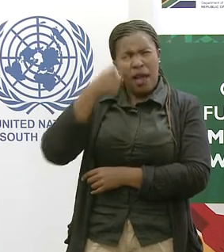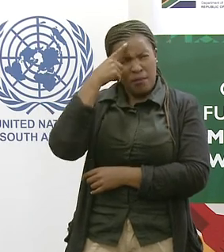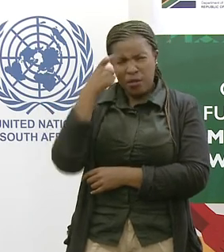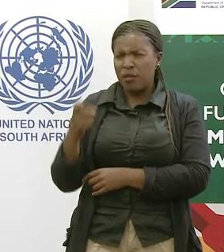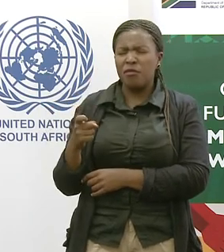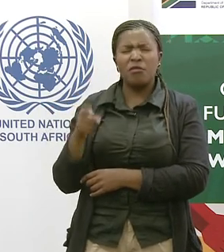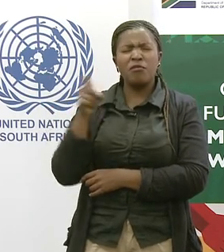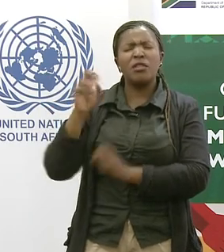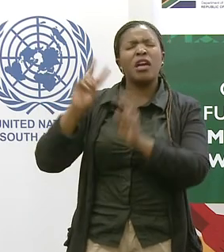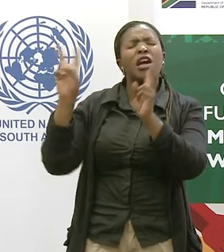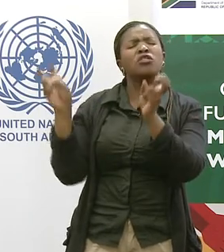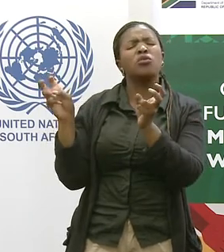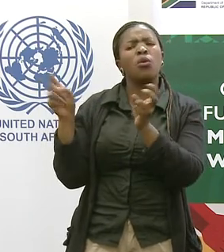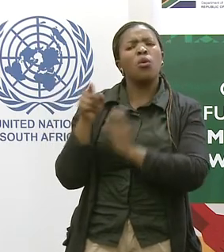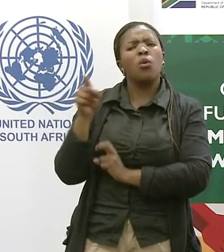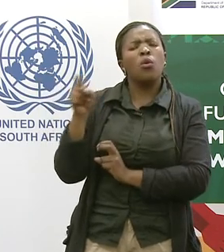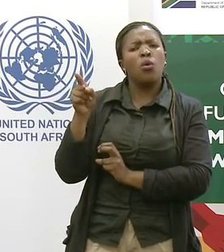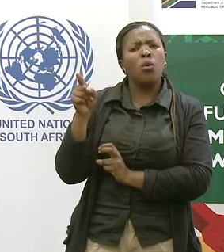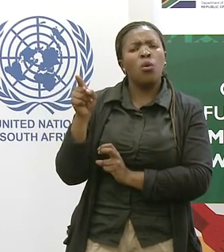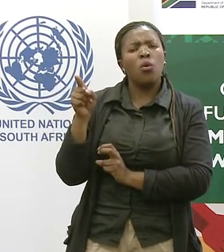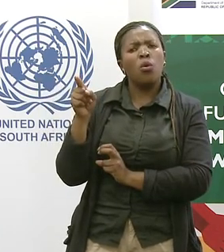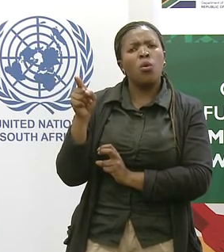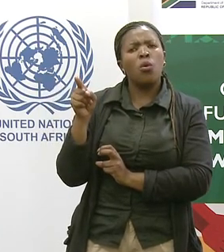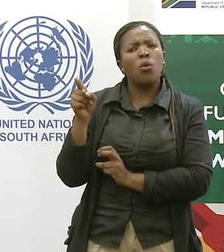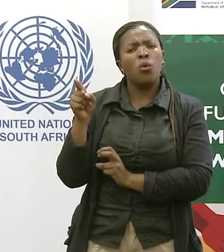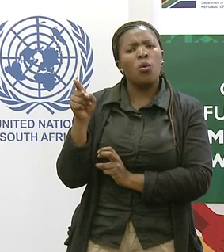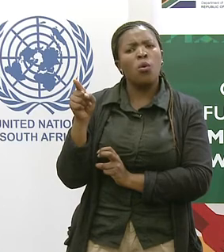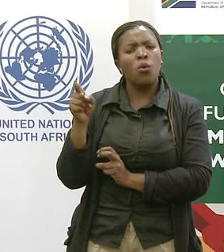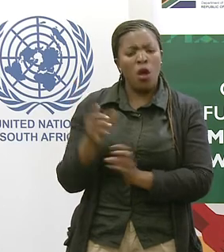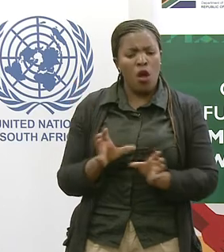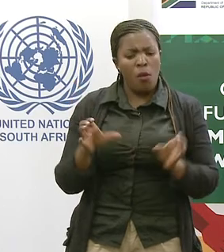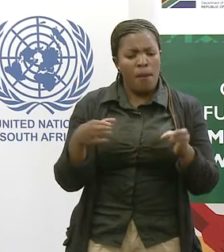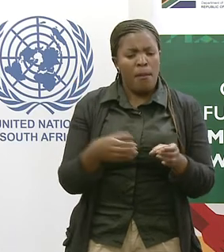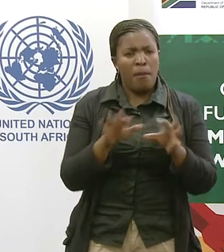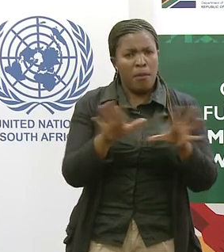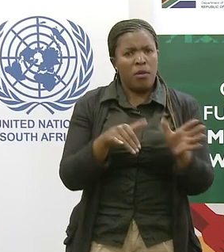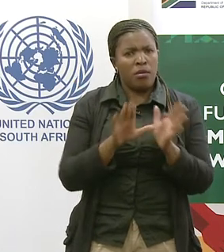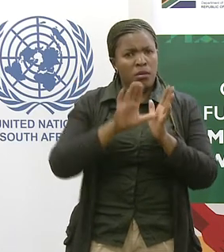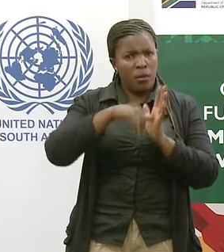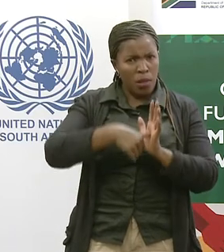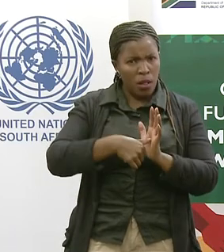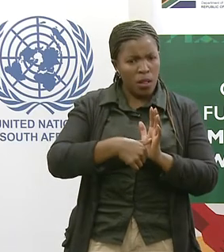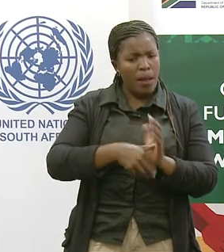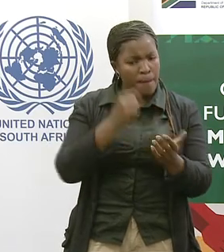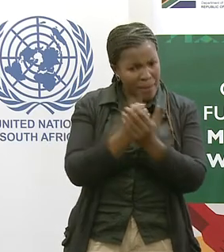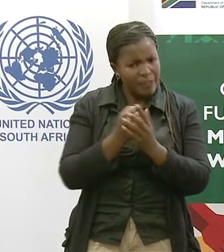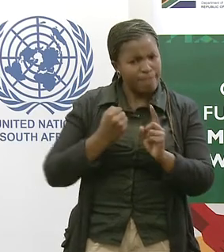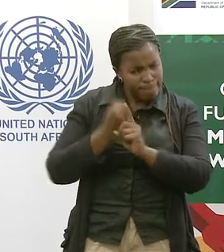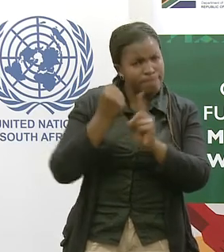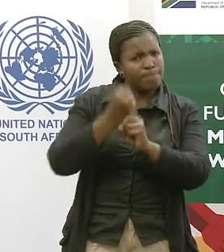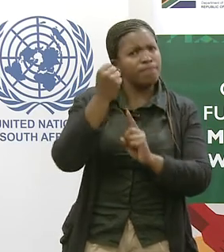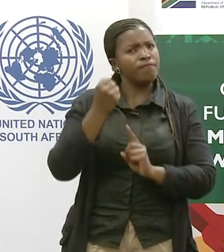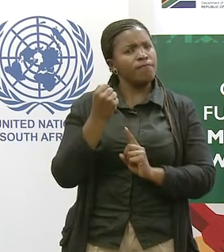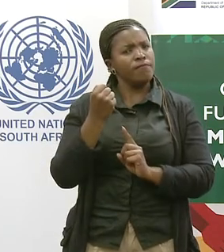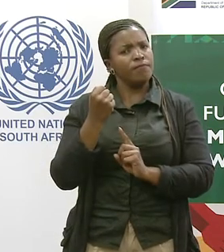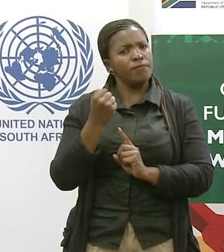that the movements of people with disabilities have to really push,